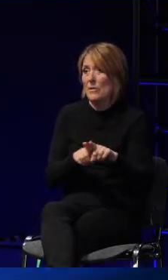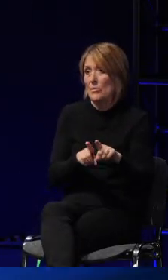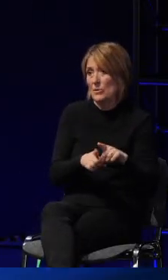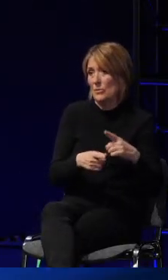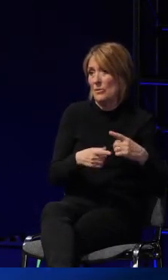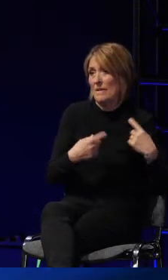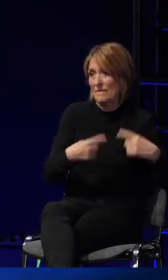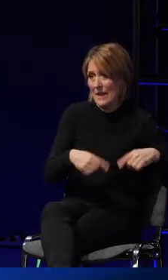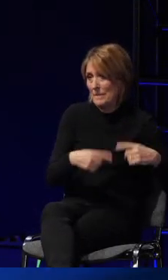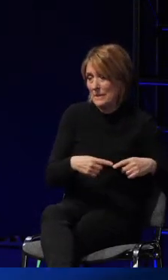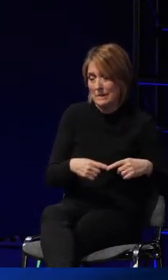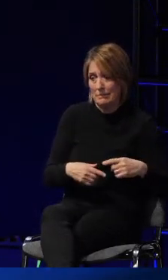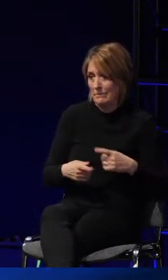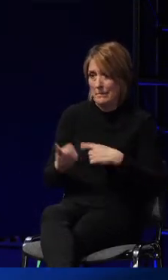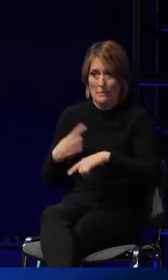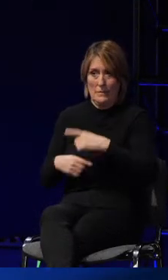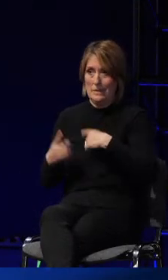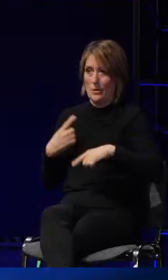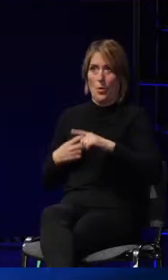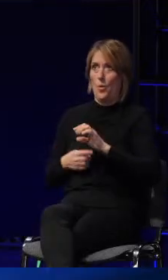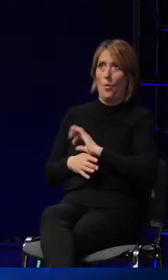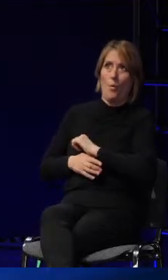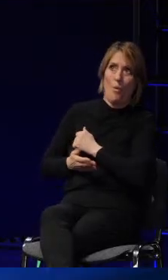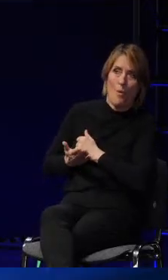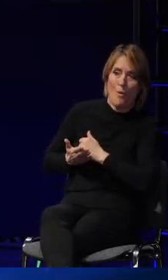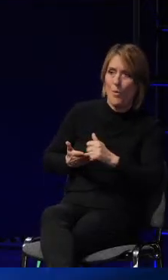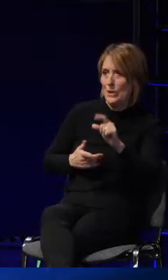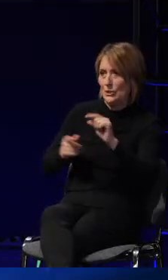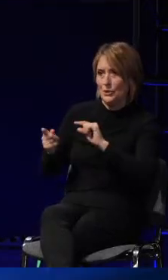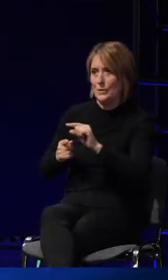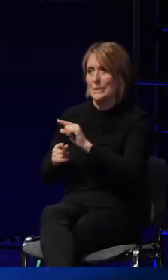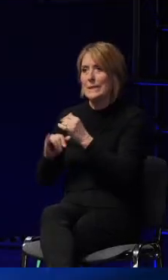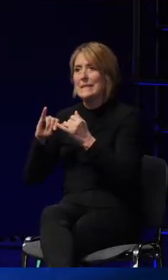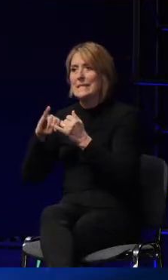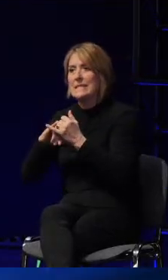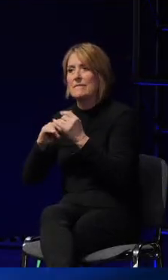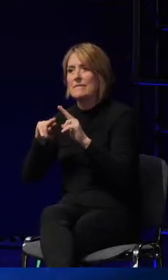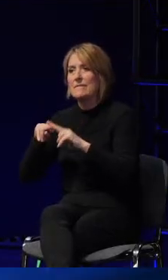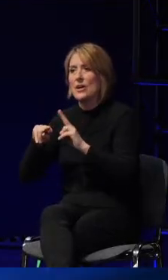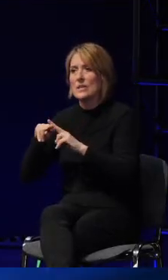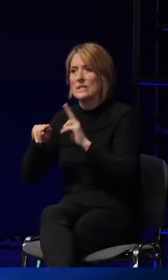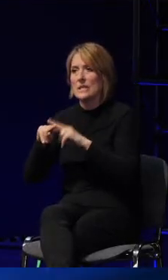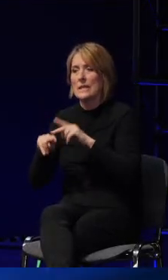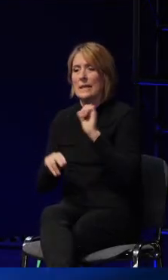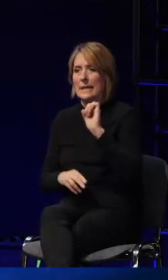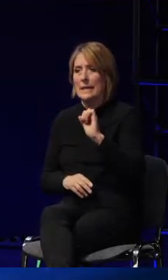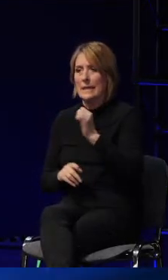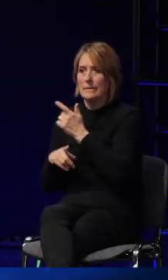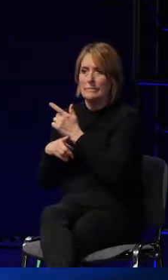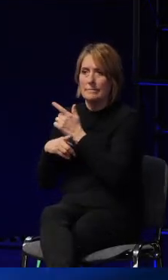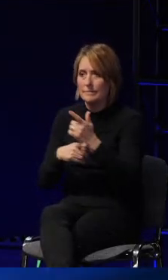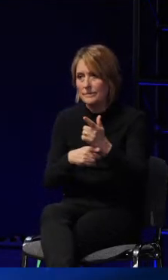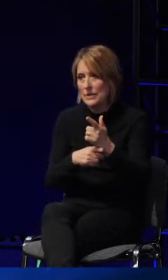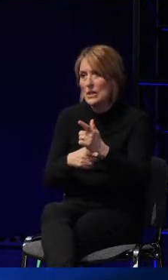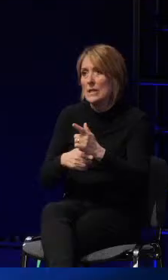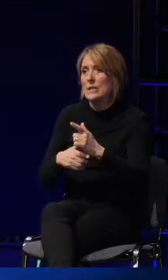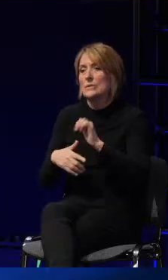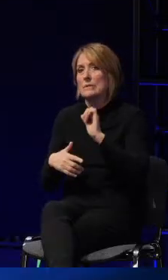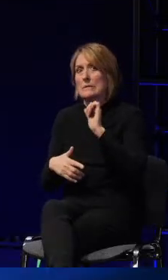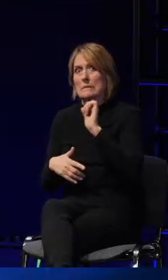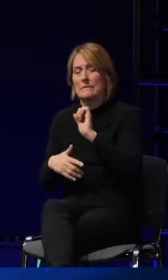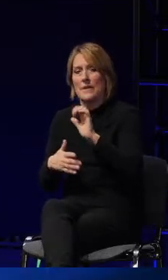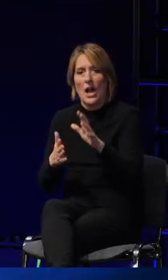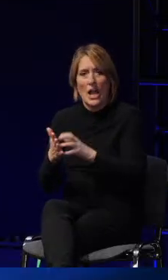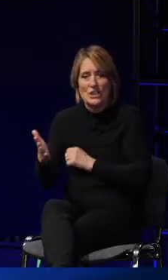We don't always get to choose. Stephen Ferguson, who shot the second block of Hijack, would describe himself as lighting agnostic. He's